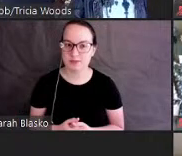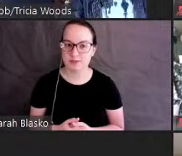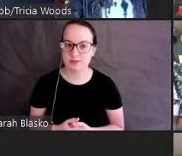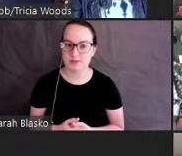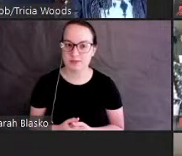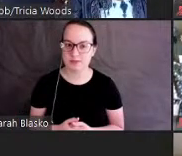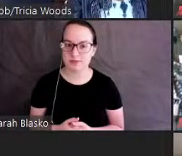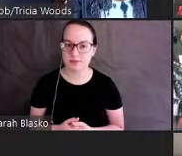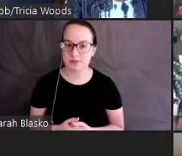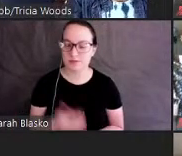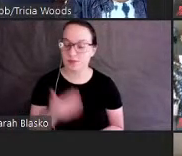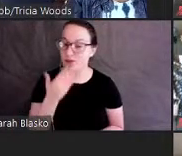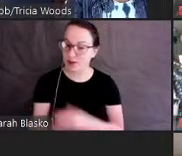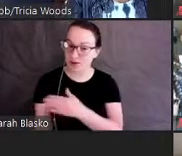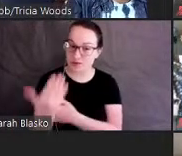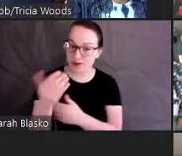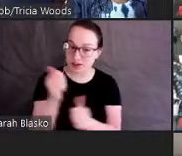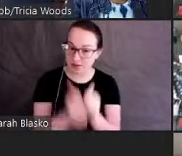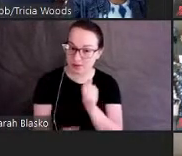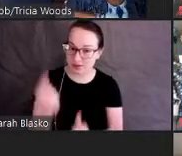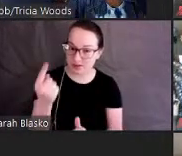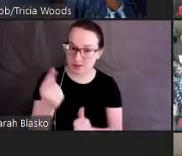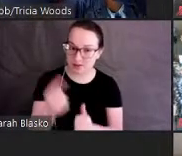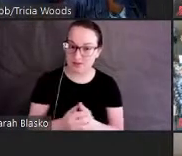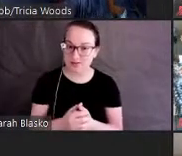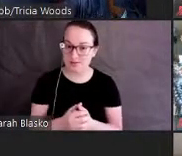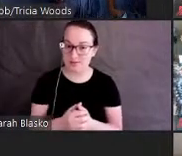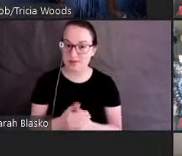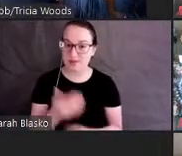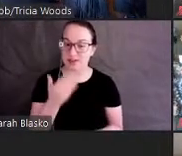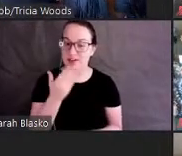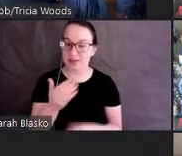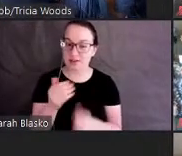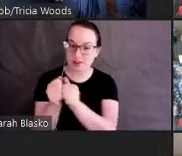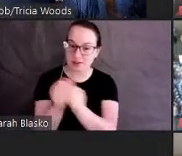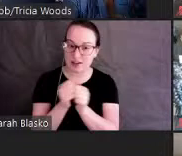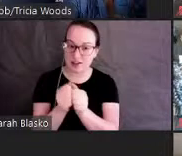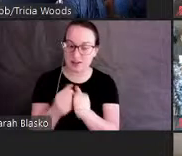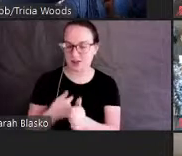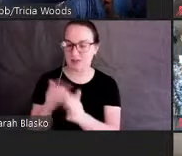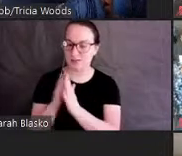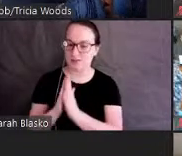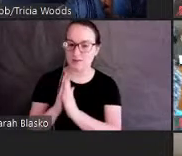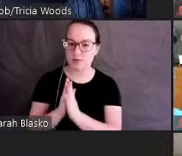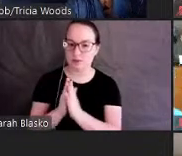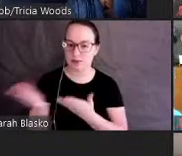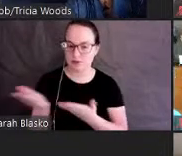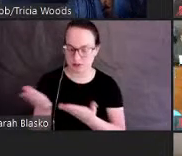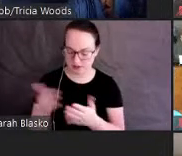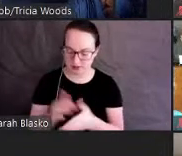Well, good morning, everybody. It's good to be together. I'm going to go ahead and pray for service.